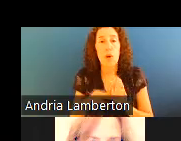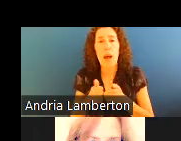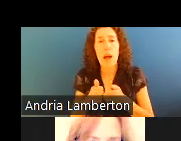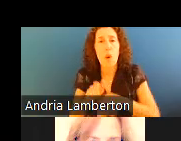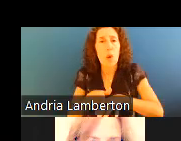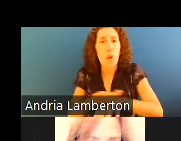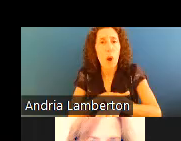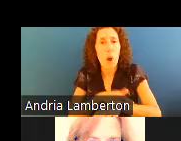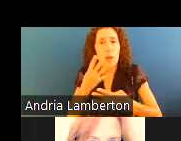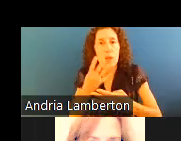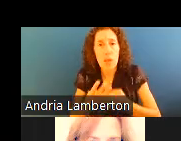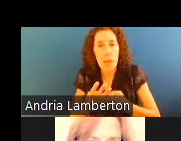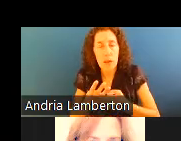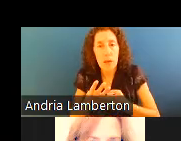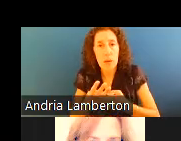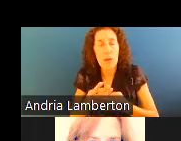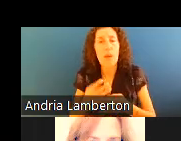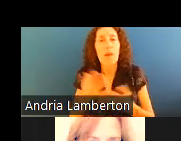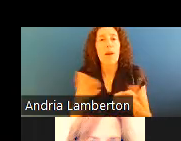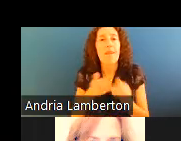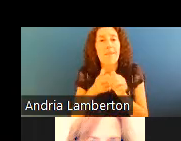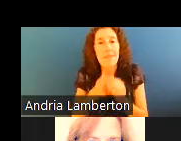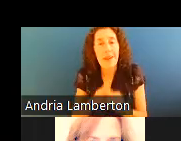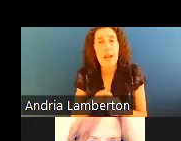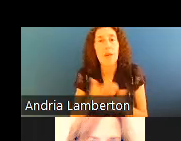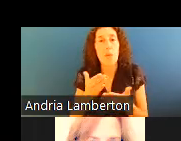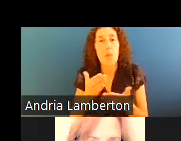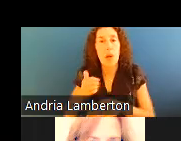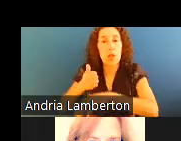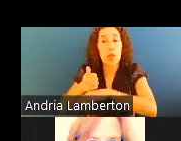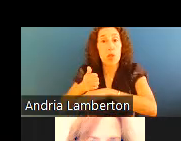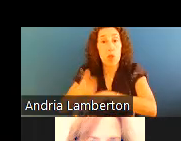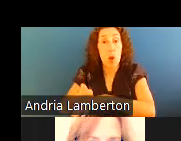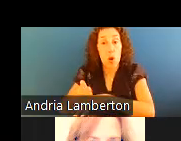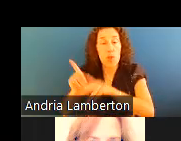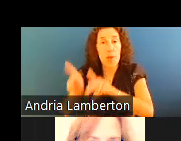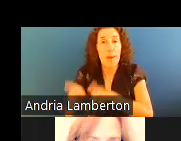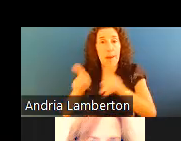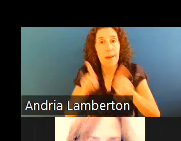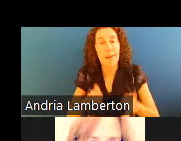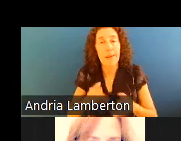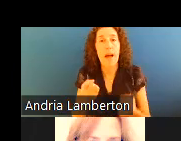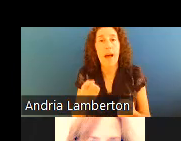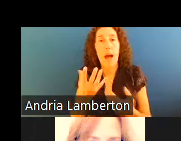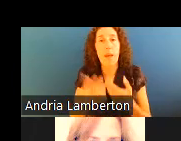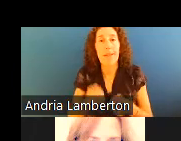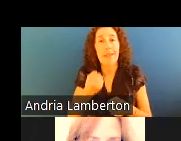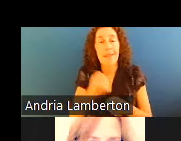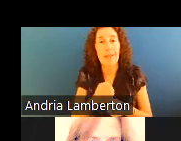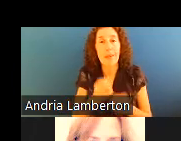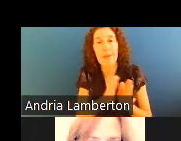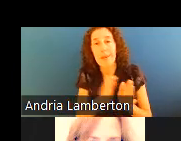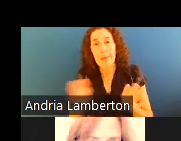do have discretion to go both above and below these guidelines. They're required to put their reason for this on the